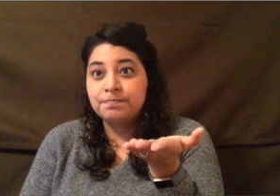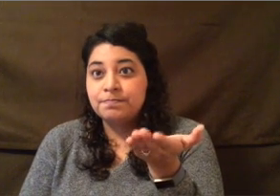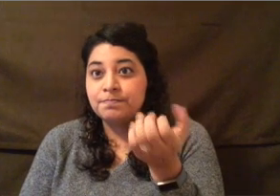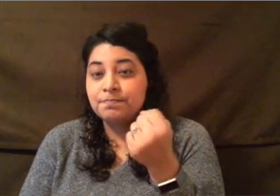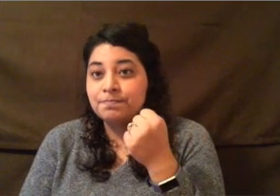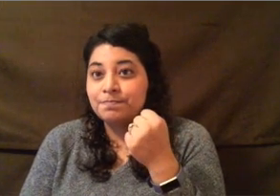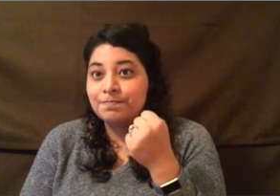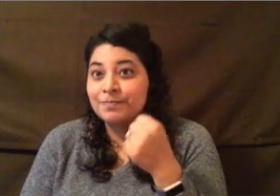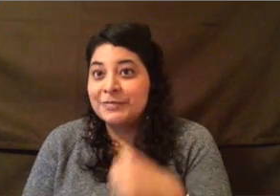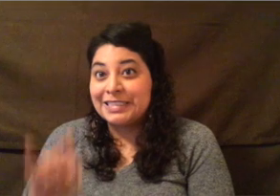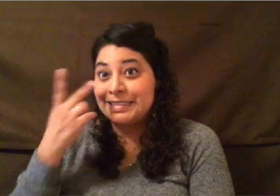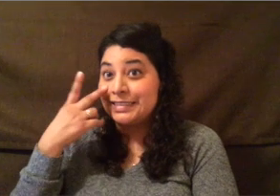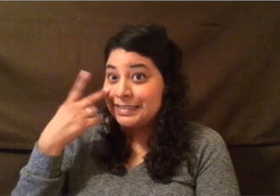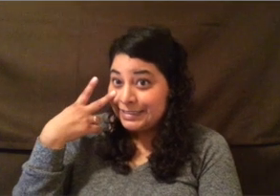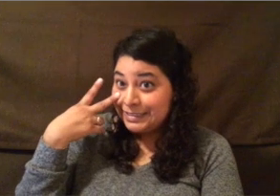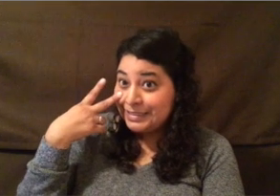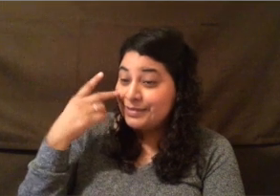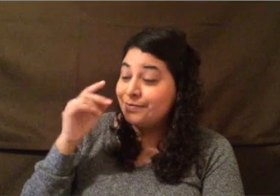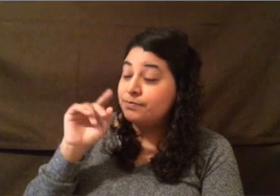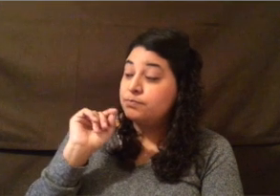Let's see.